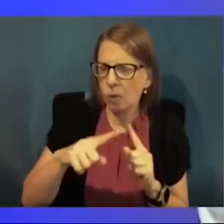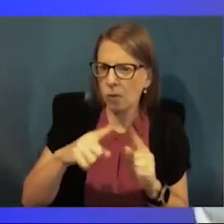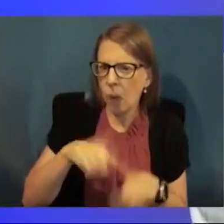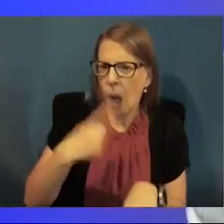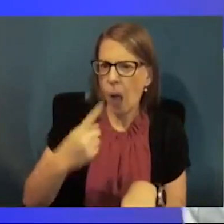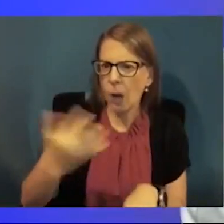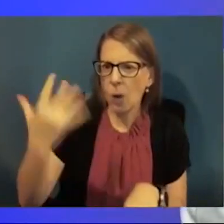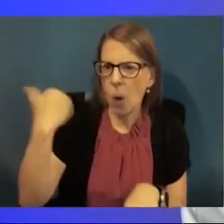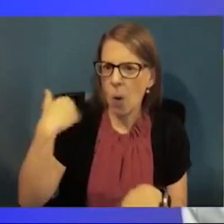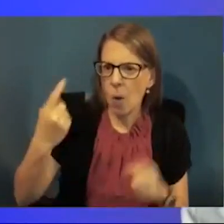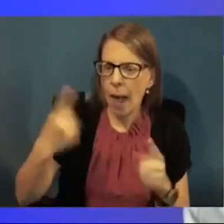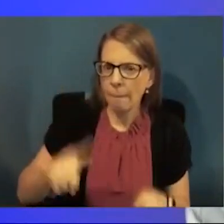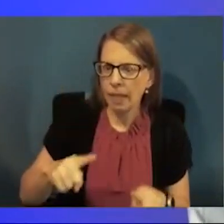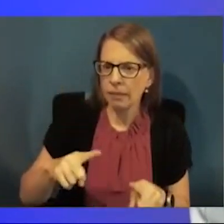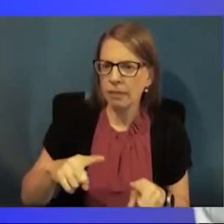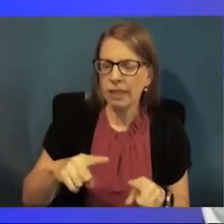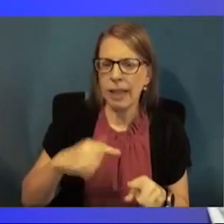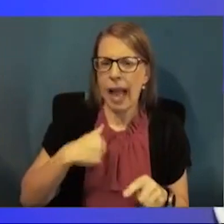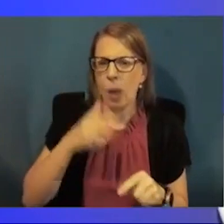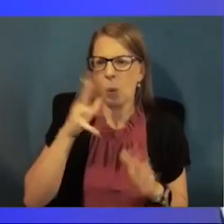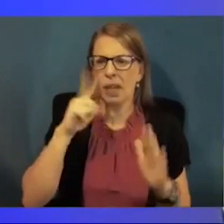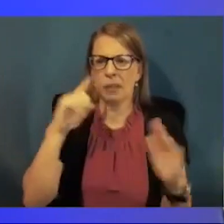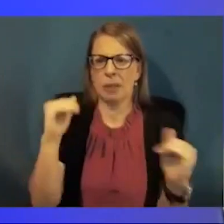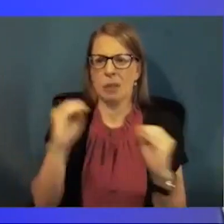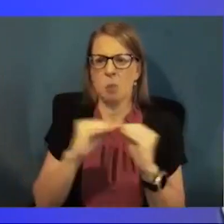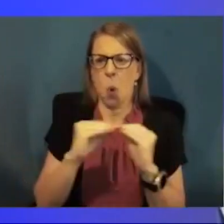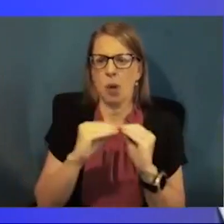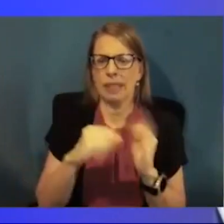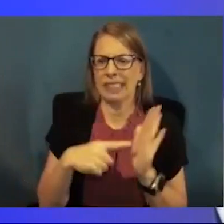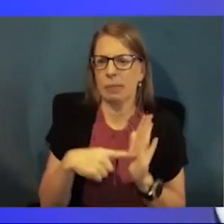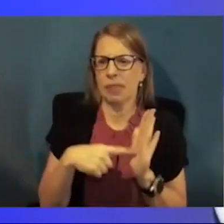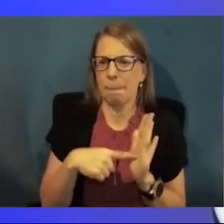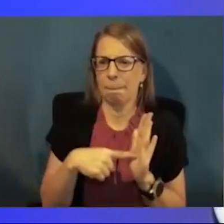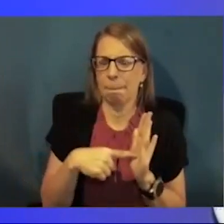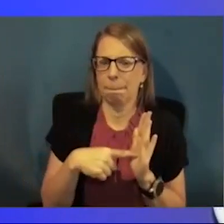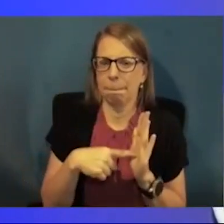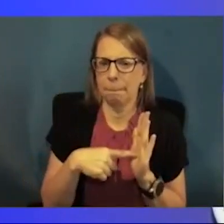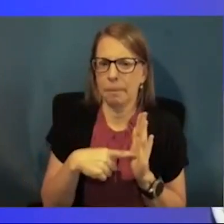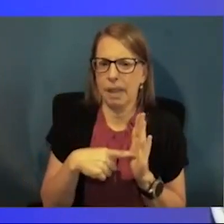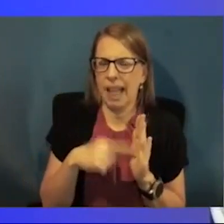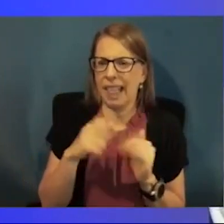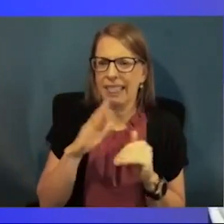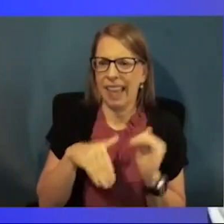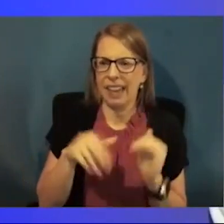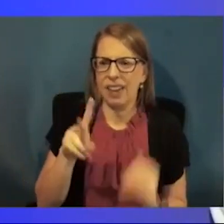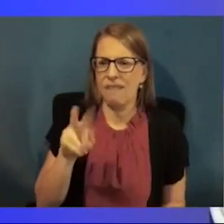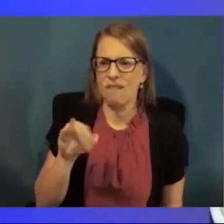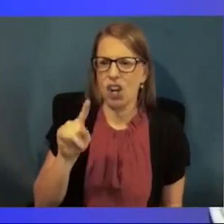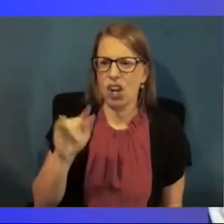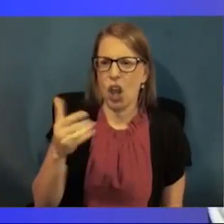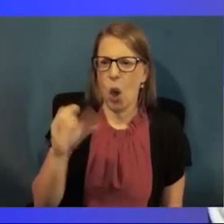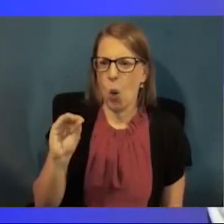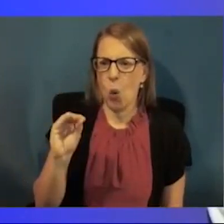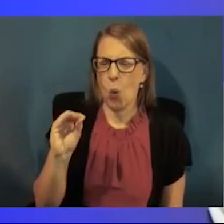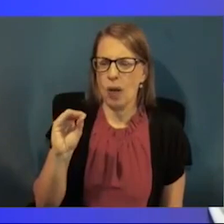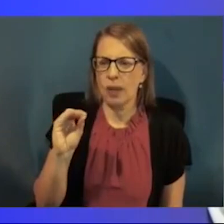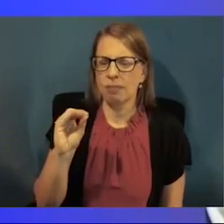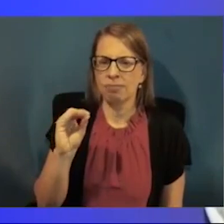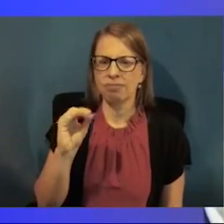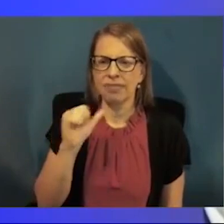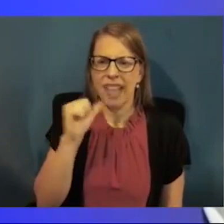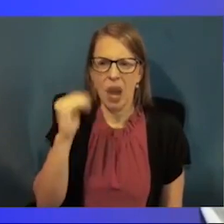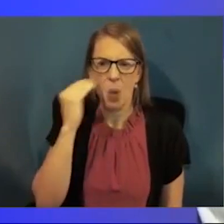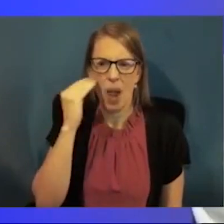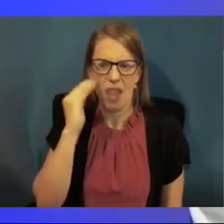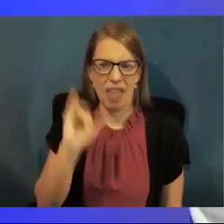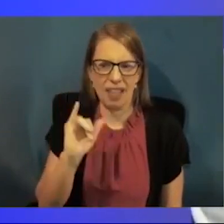That's not, I would expect more symptoms rather than just vertigo. I'm not really aware of that as a common symptom